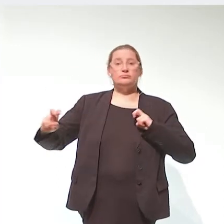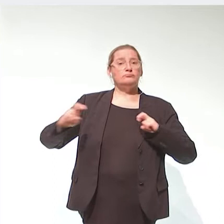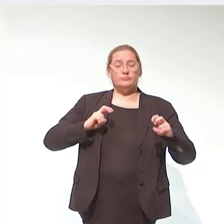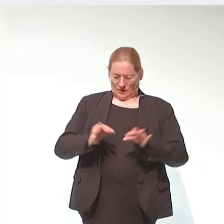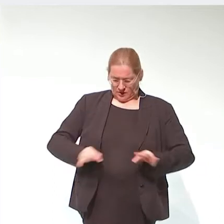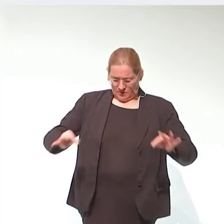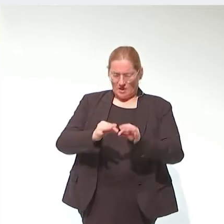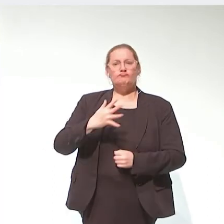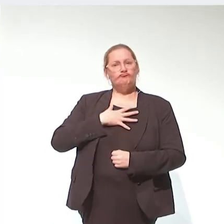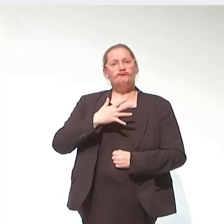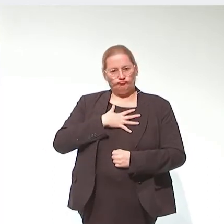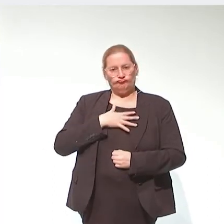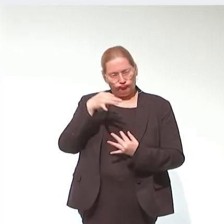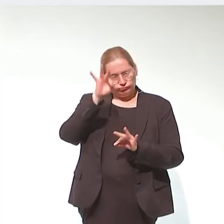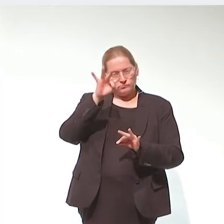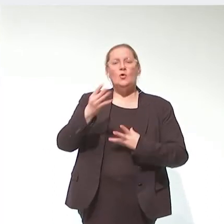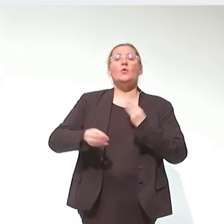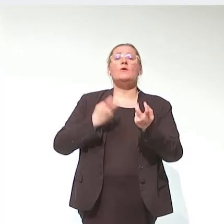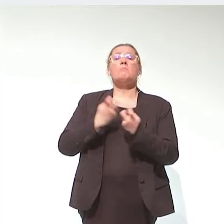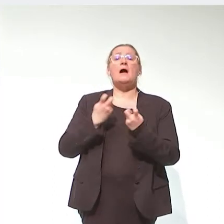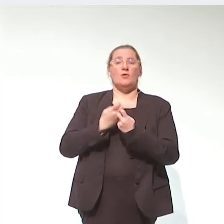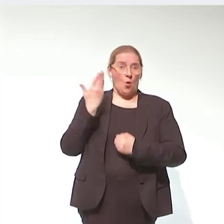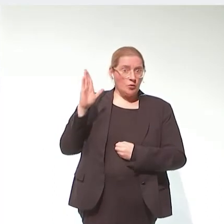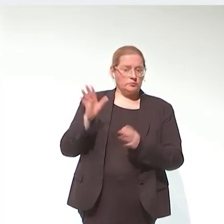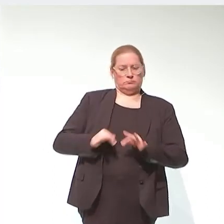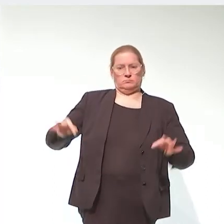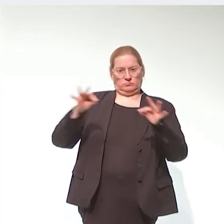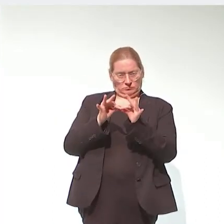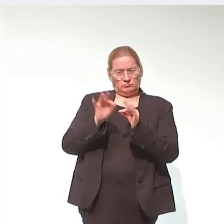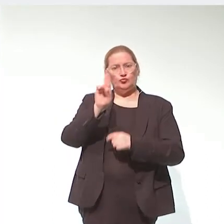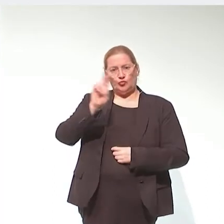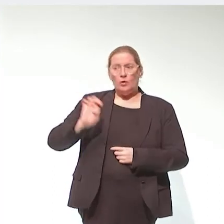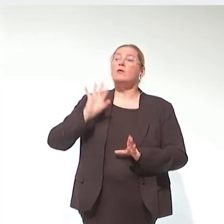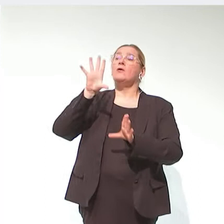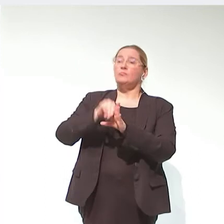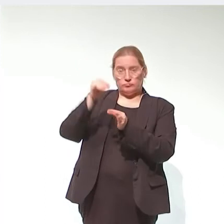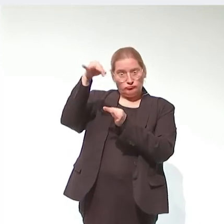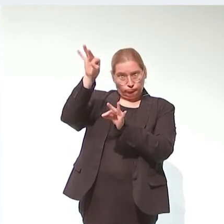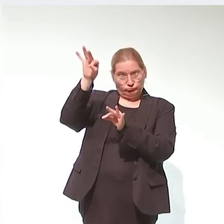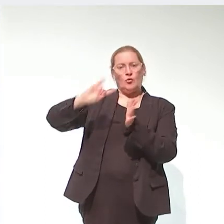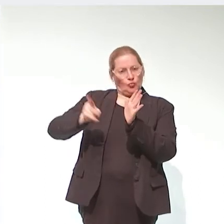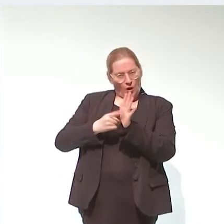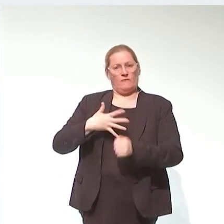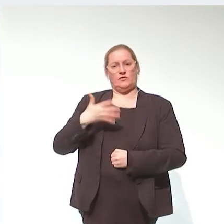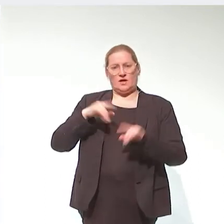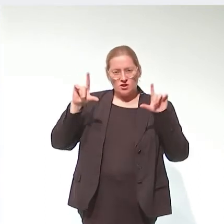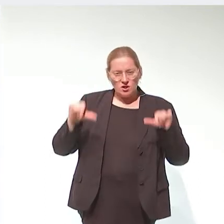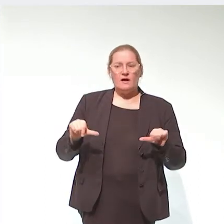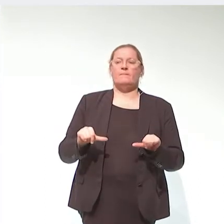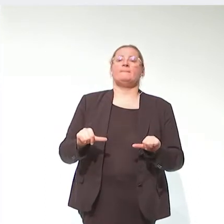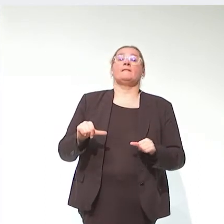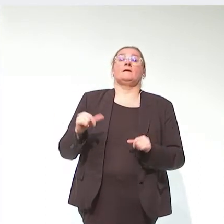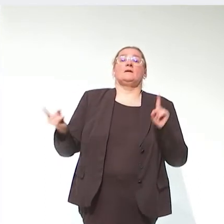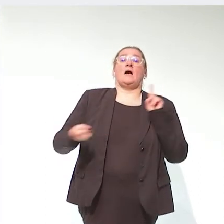At the same time, the project affected the awareness and information regarding persons with disabilities,